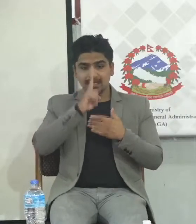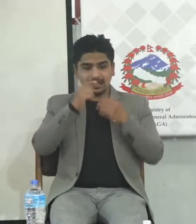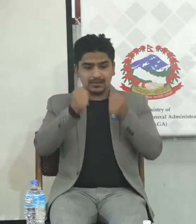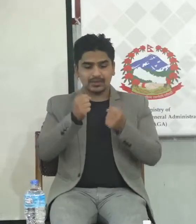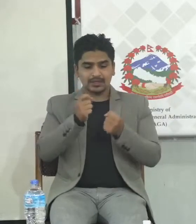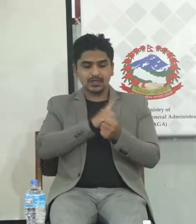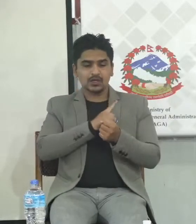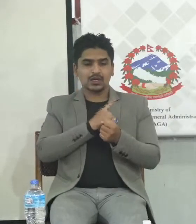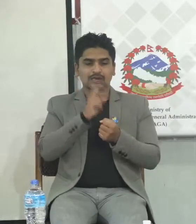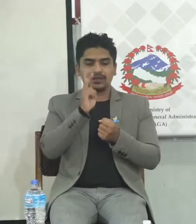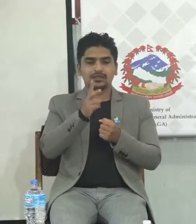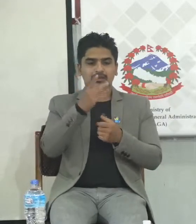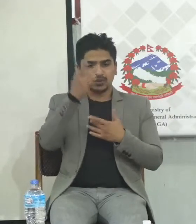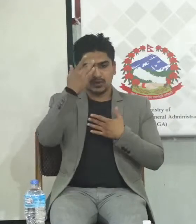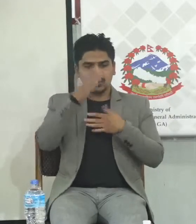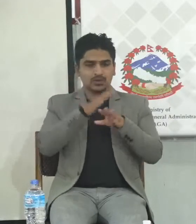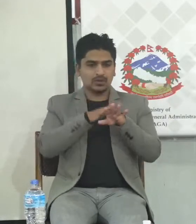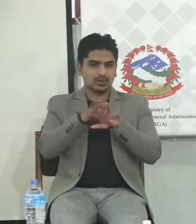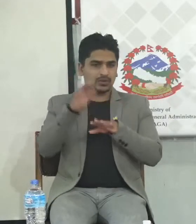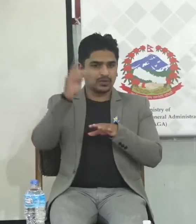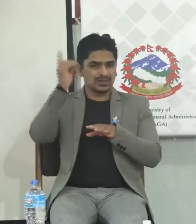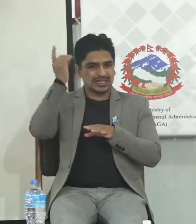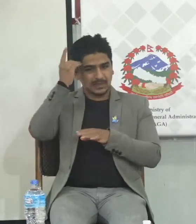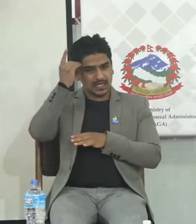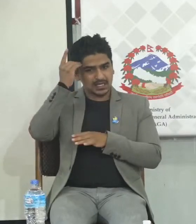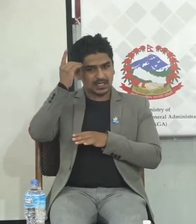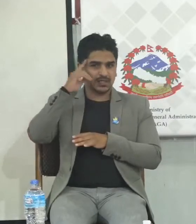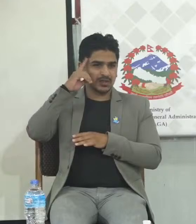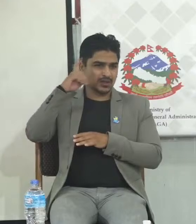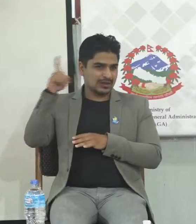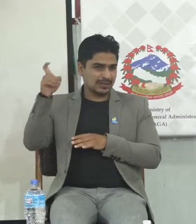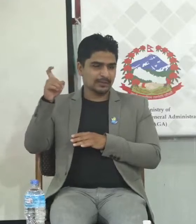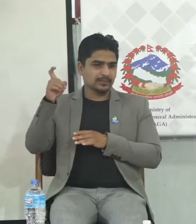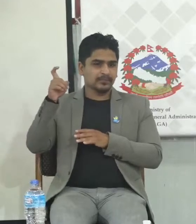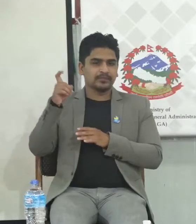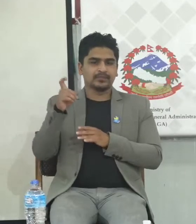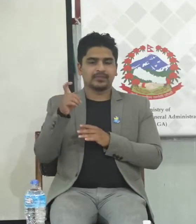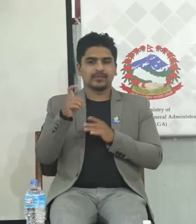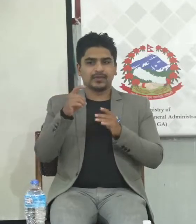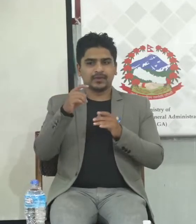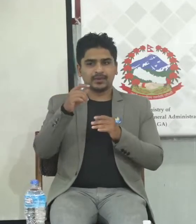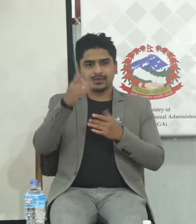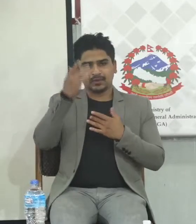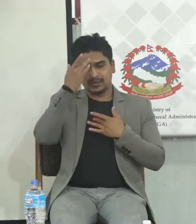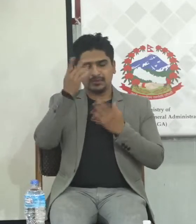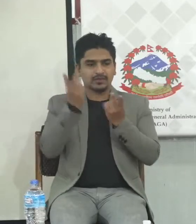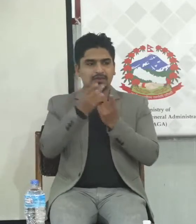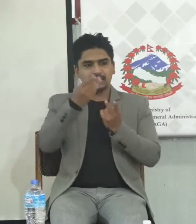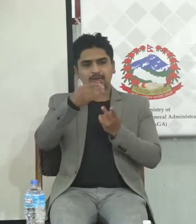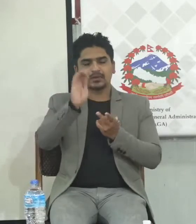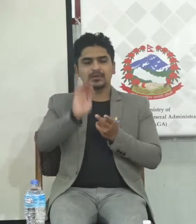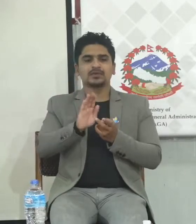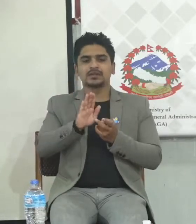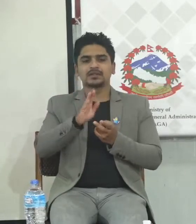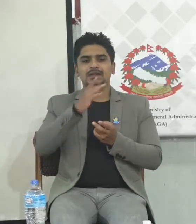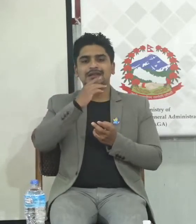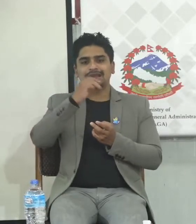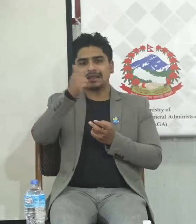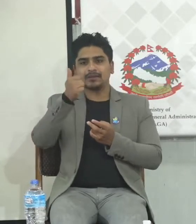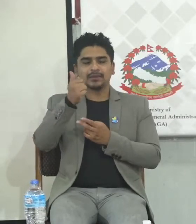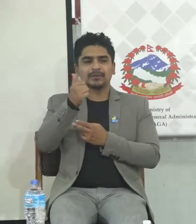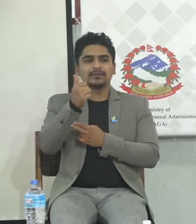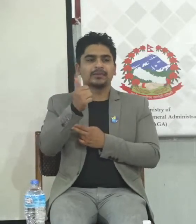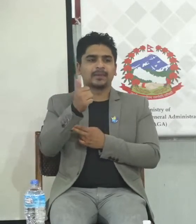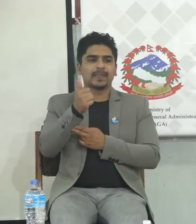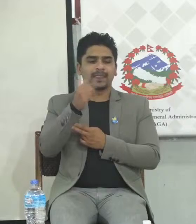experience may lead to the disease for longer term. So, and there might be substance use of drugs or alcohol.